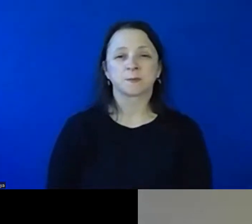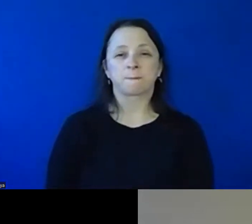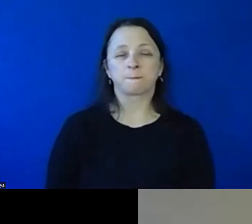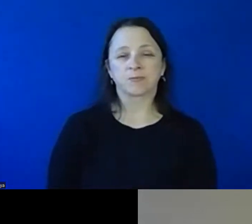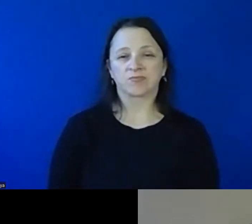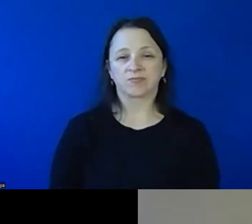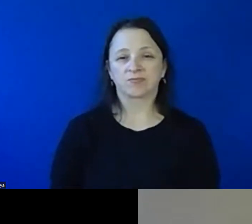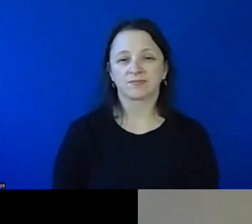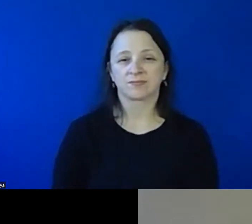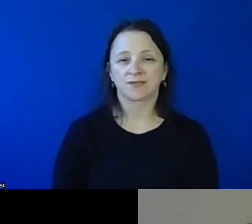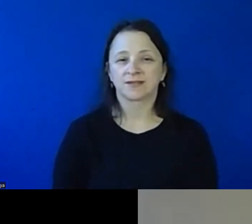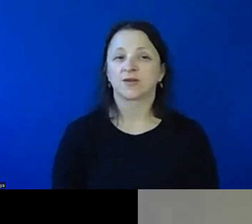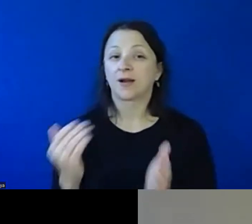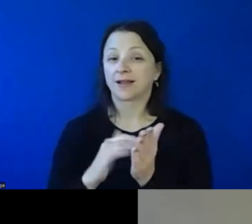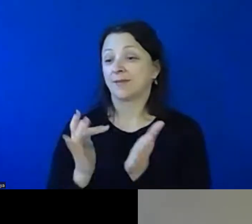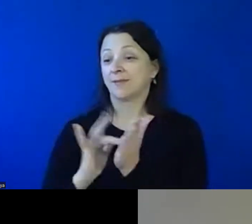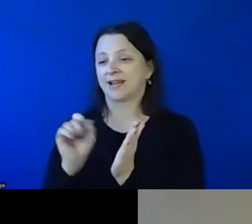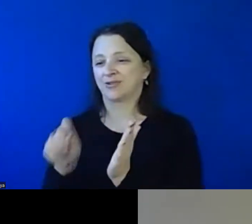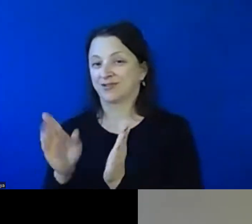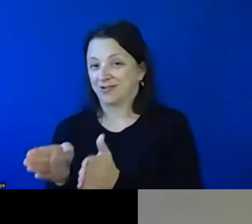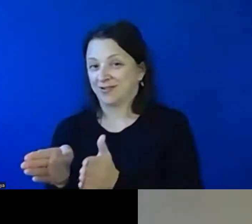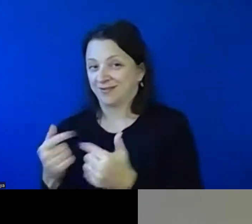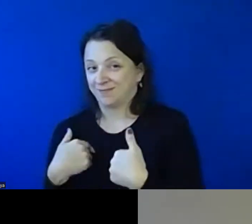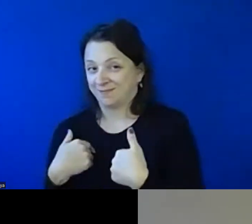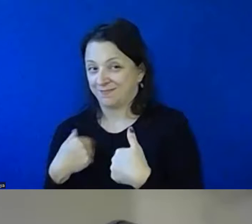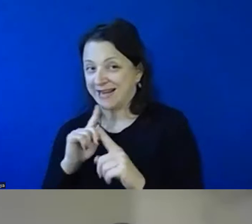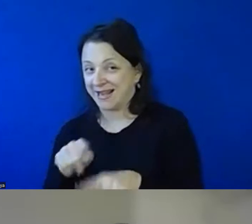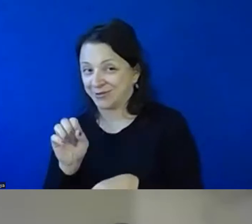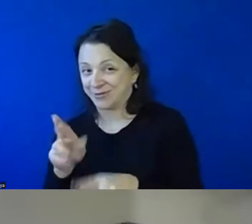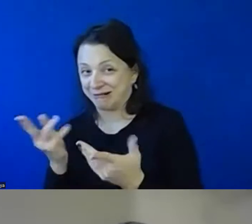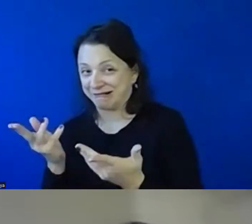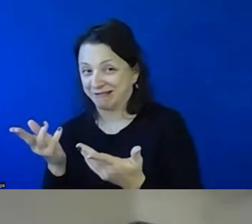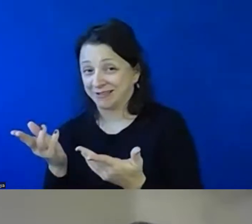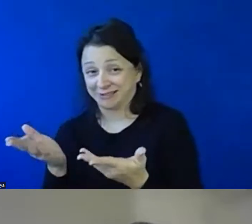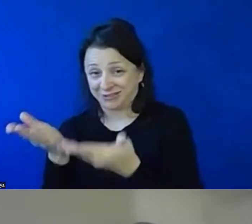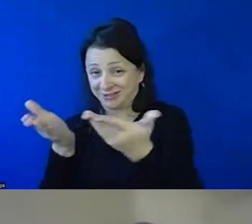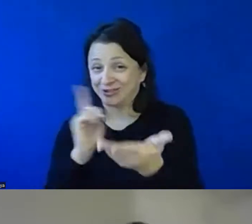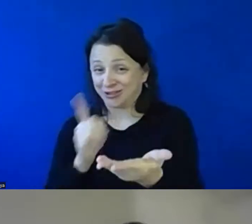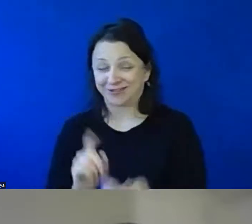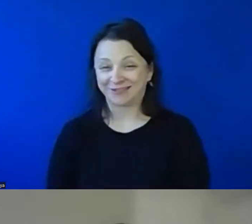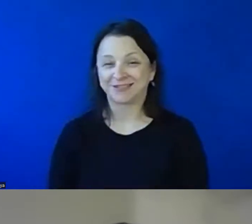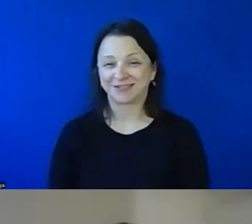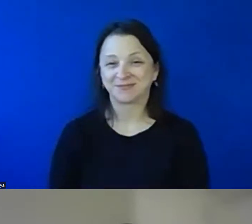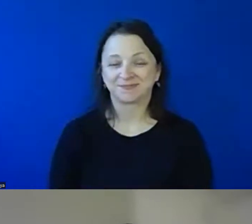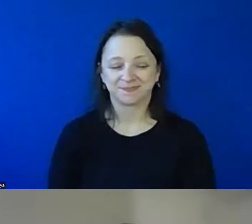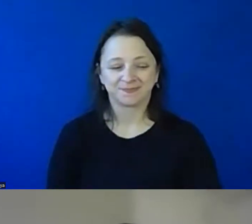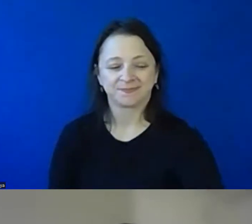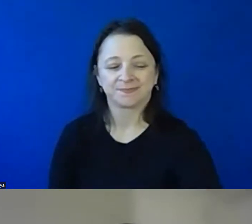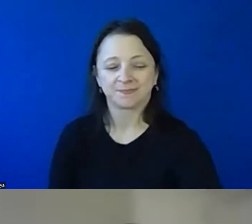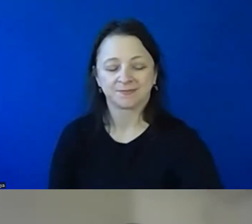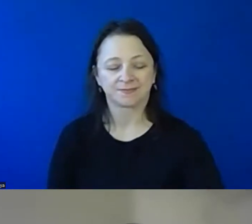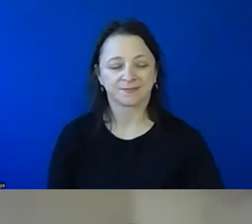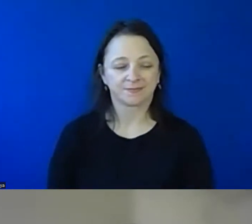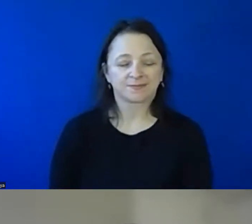I get there's a medication question. So do you want me to Sure. take that? Yep, you can take, you want to take that? Sure. Yeah, or anybody else can jump in,